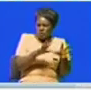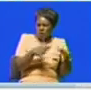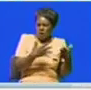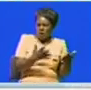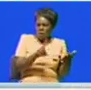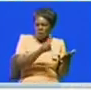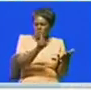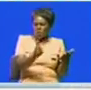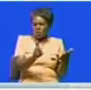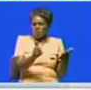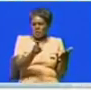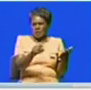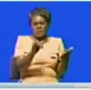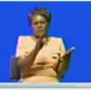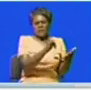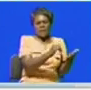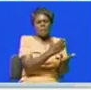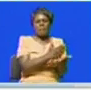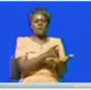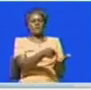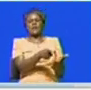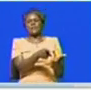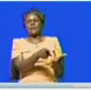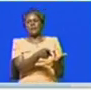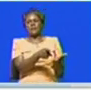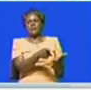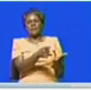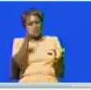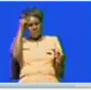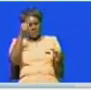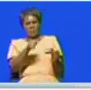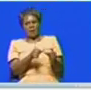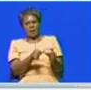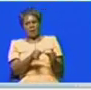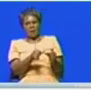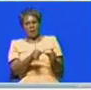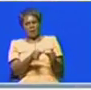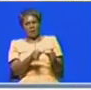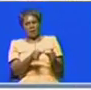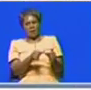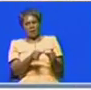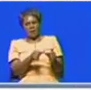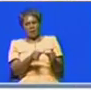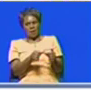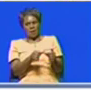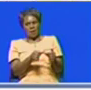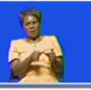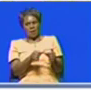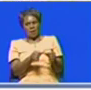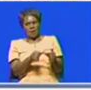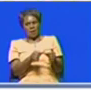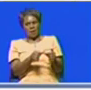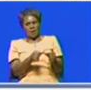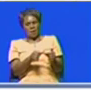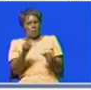of questioning whether they should remain part of the unity. And we must therefore remember, and this is not seditious, this is not treasonable, that